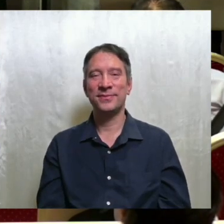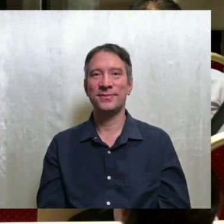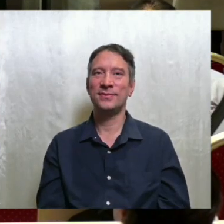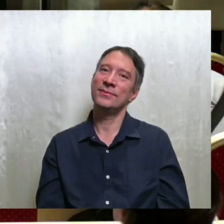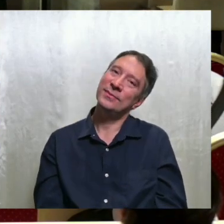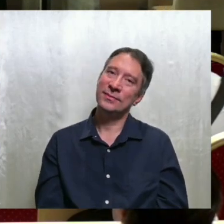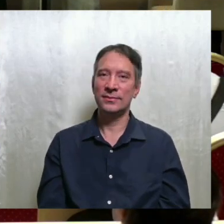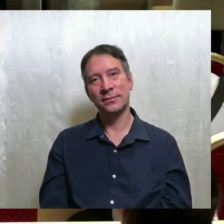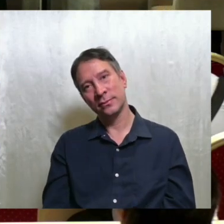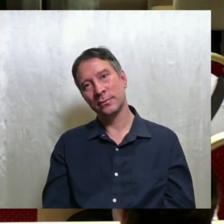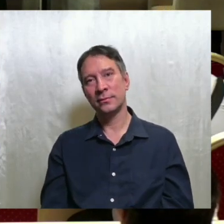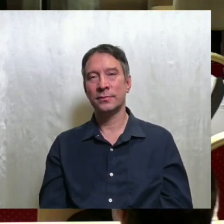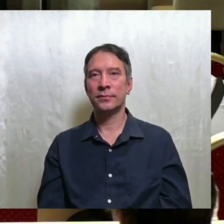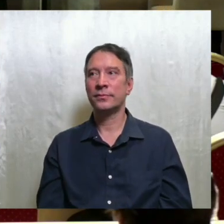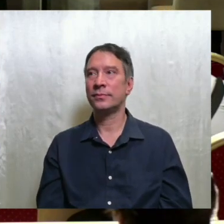here?